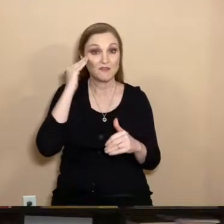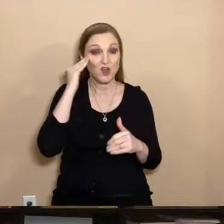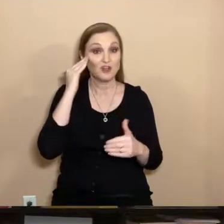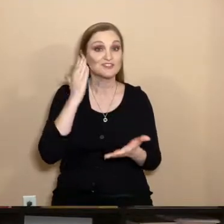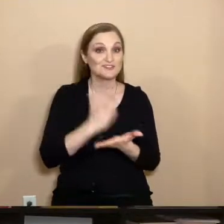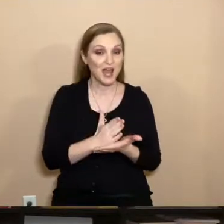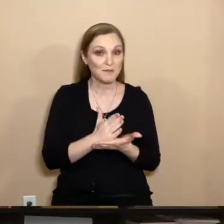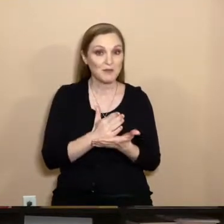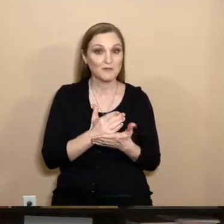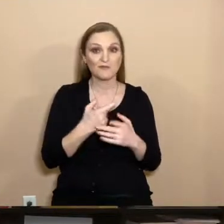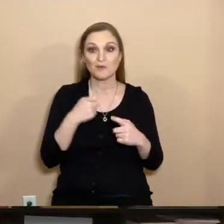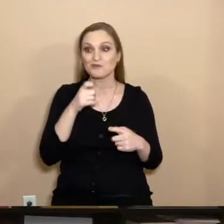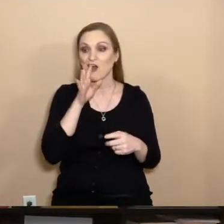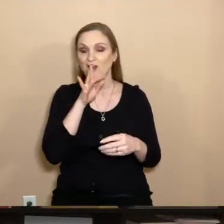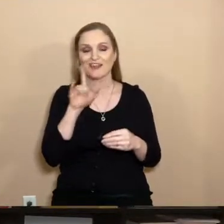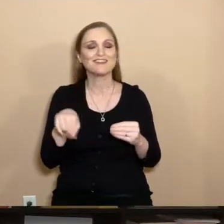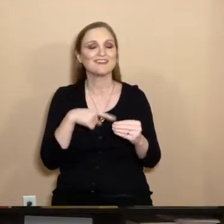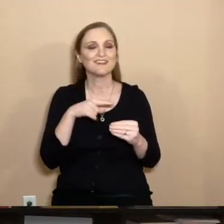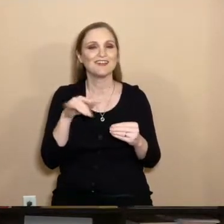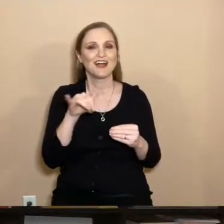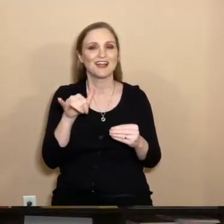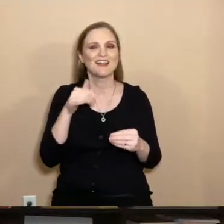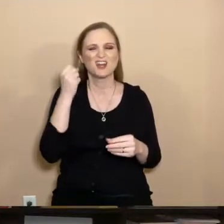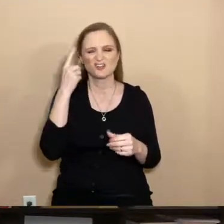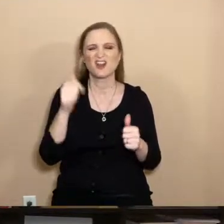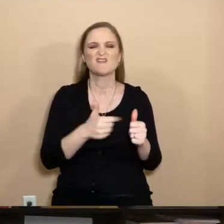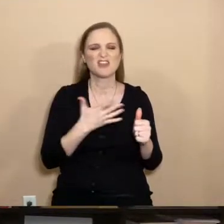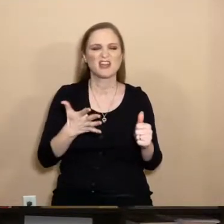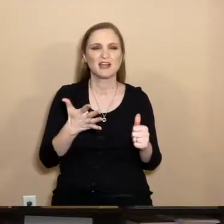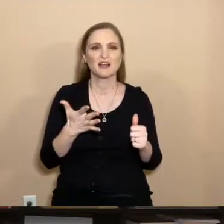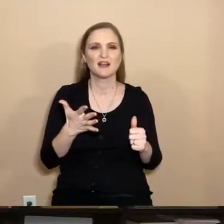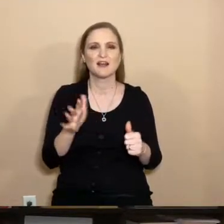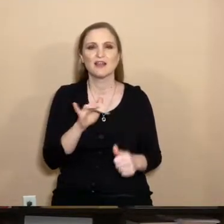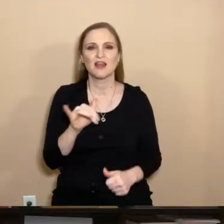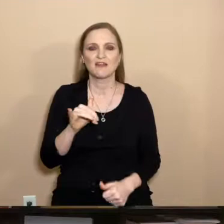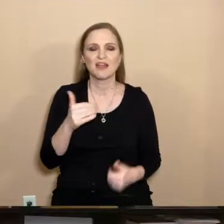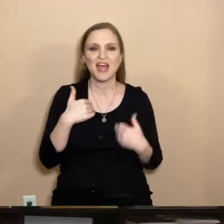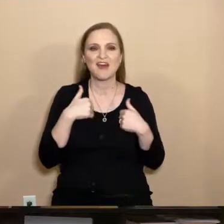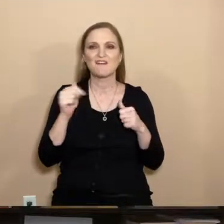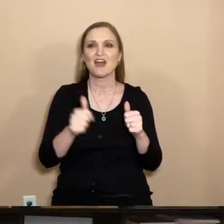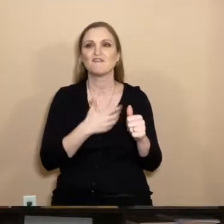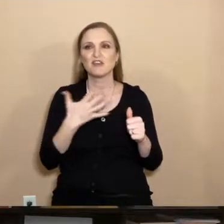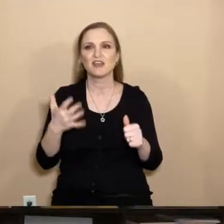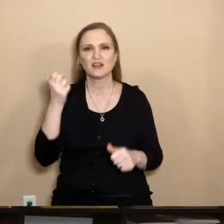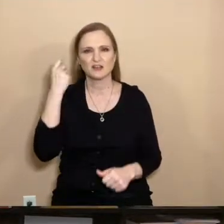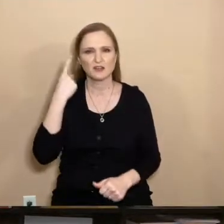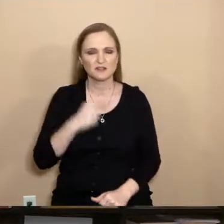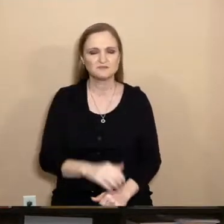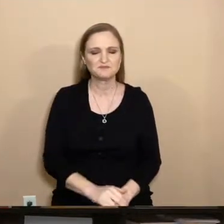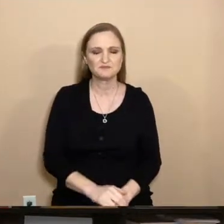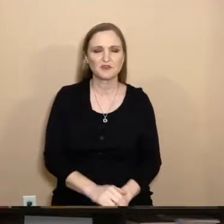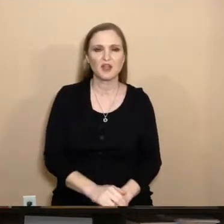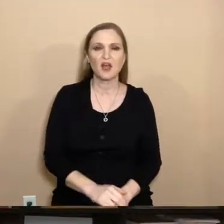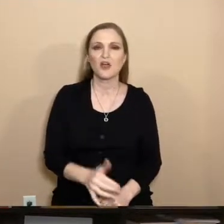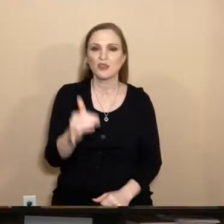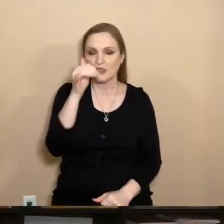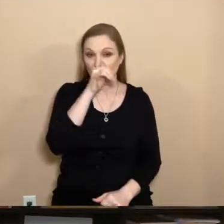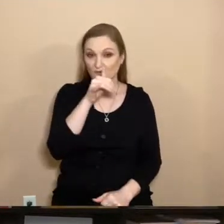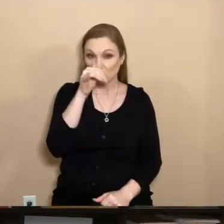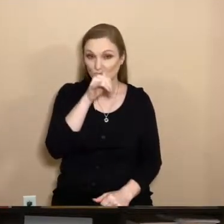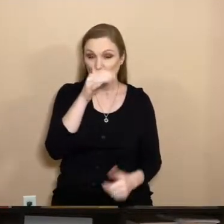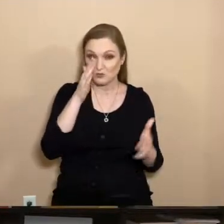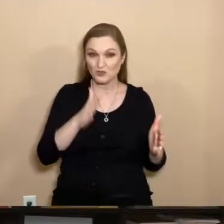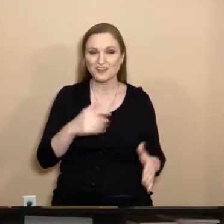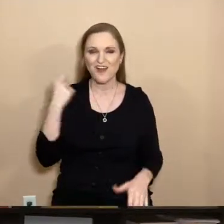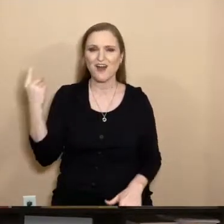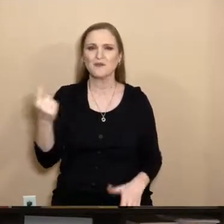them from talking as though they understand everything, talking as though they have everything figured out. The fool always wants to